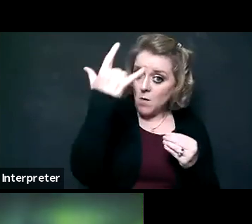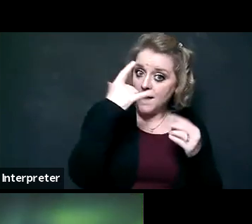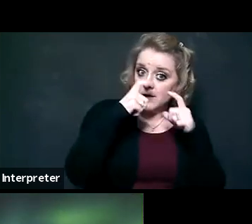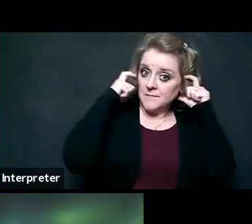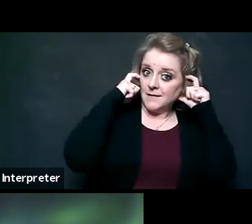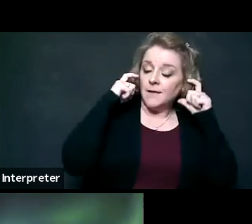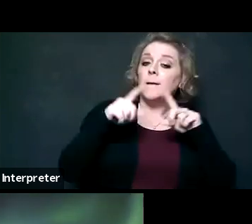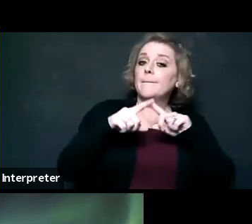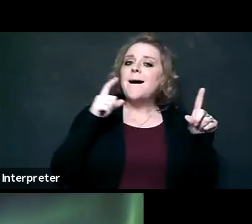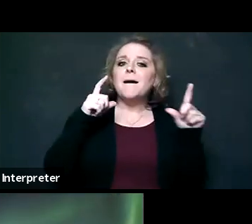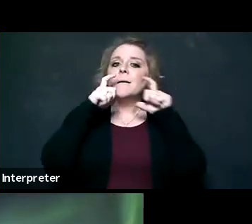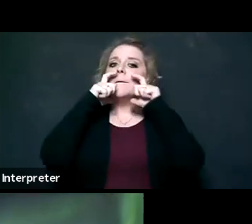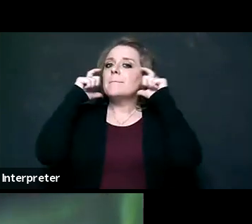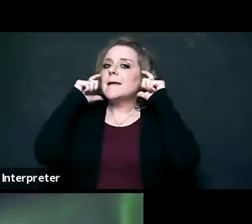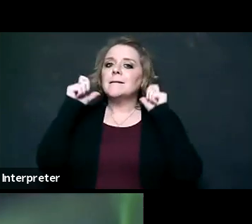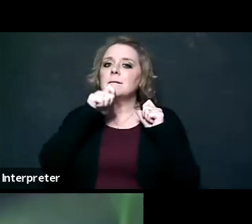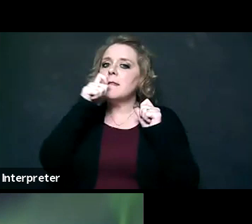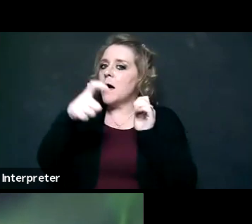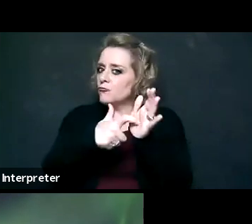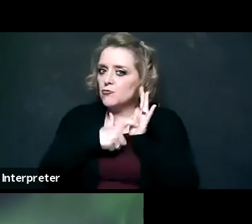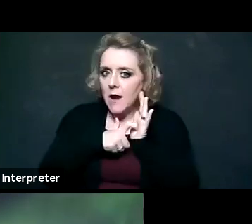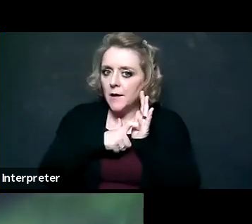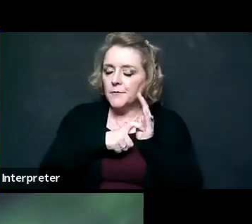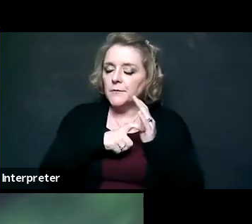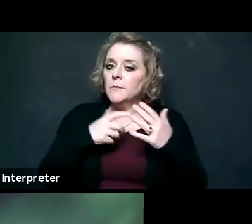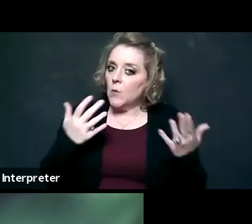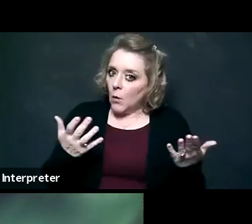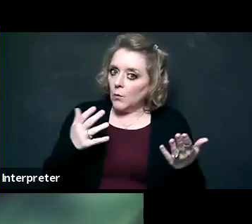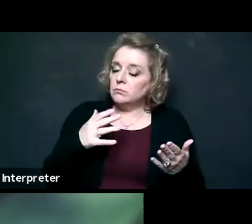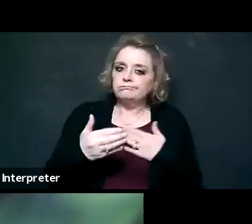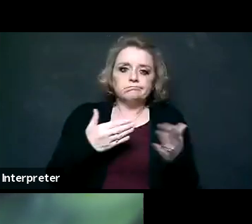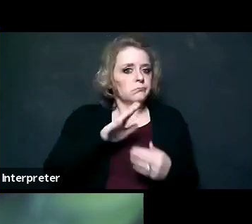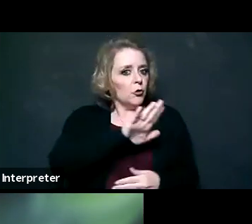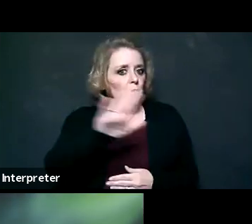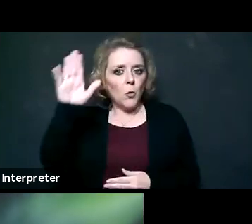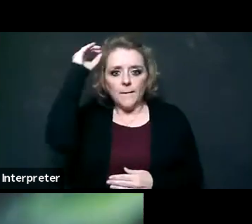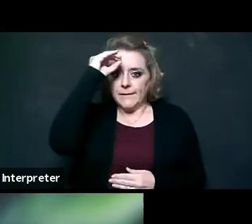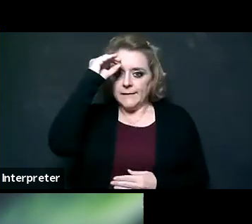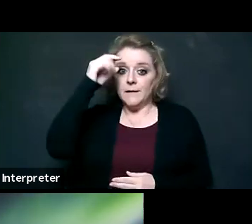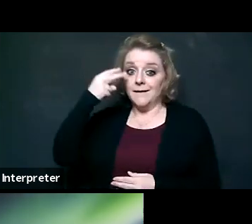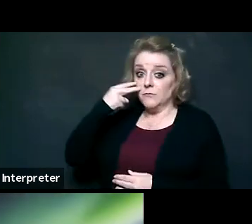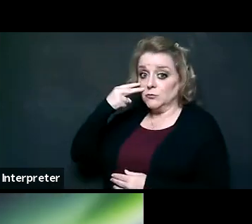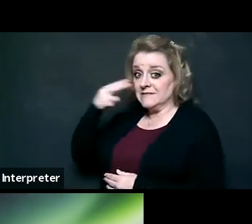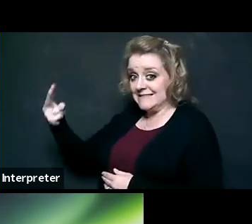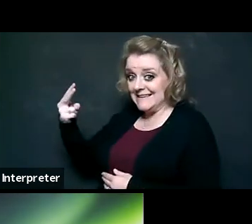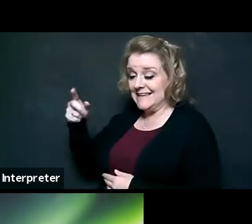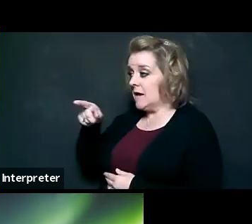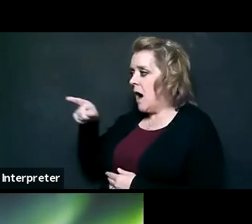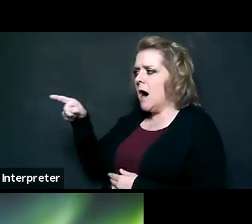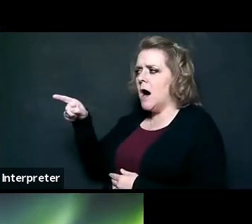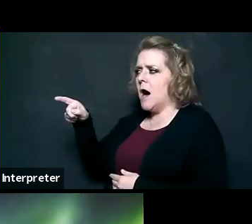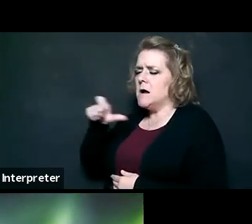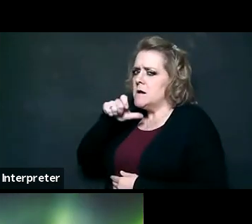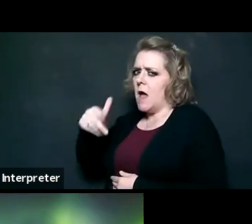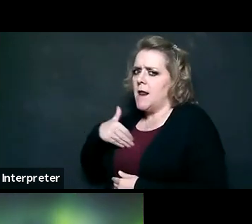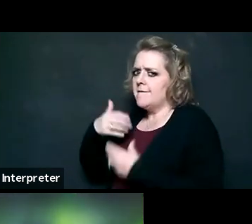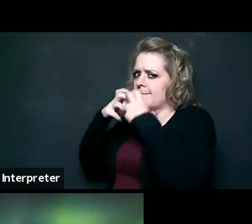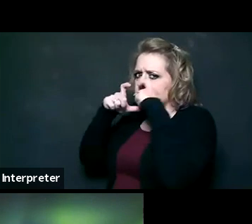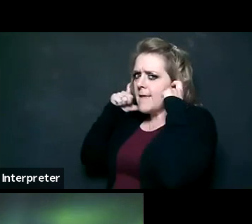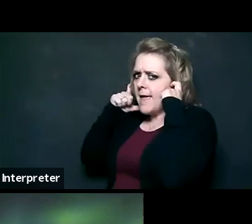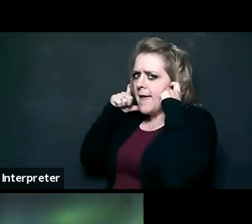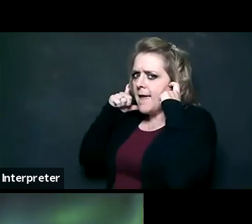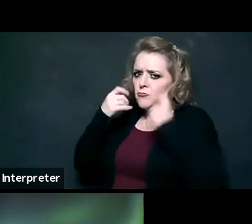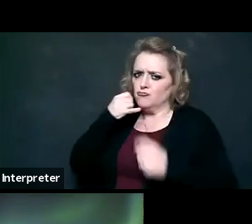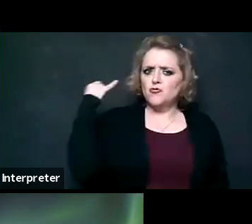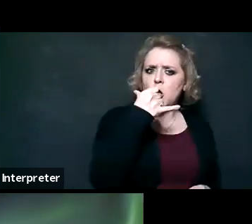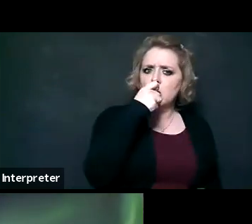opinion, if a caller, sees people not wearing masks and they want to call us, that we can't tell someone they have to